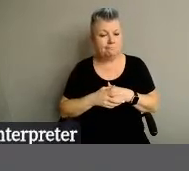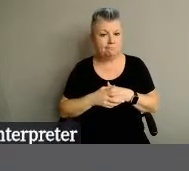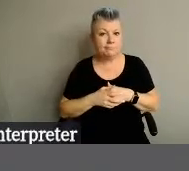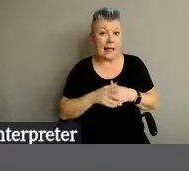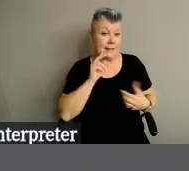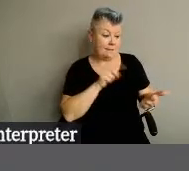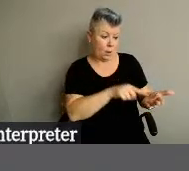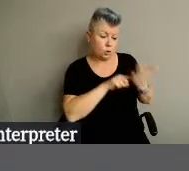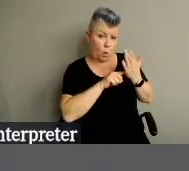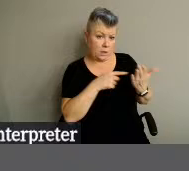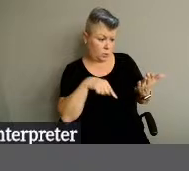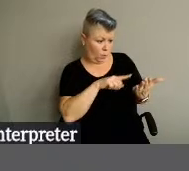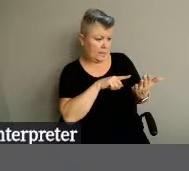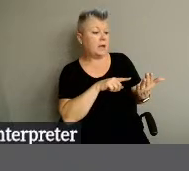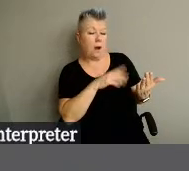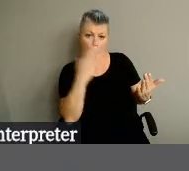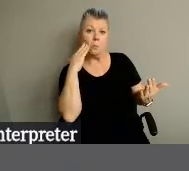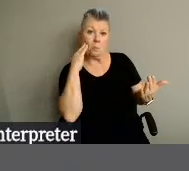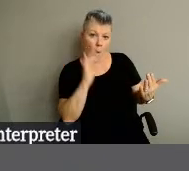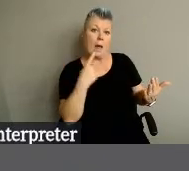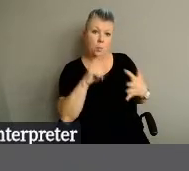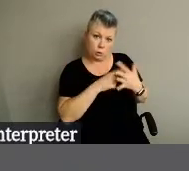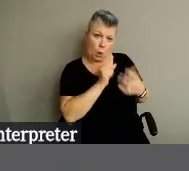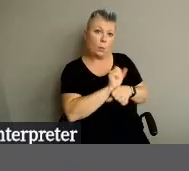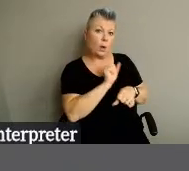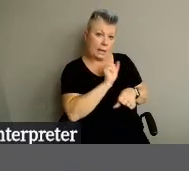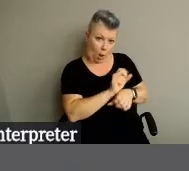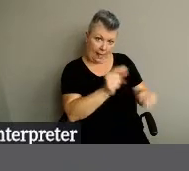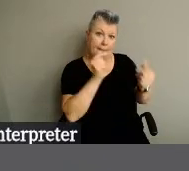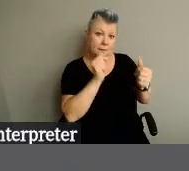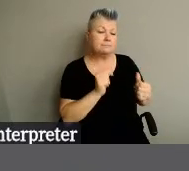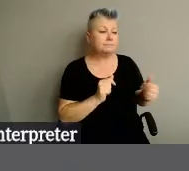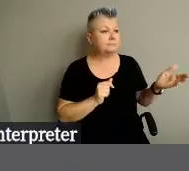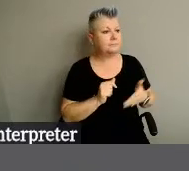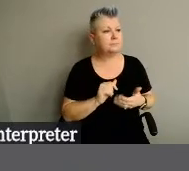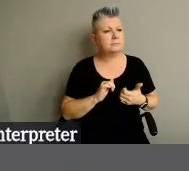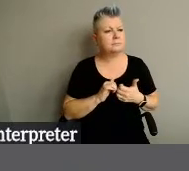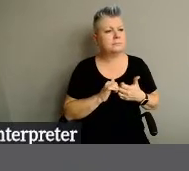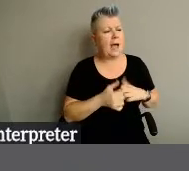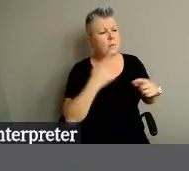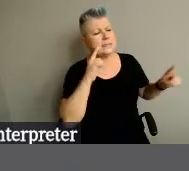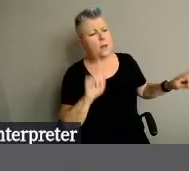we'll start working on that now, and it's in that same IEP document. How's that work?